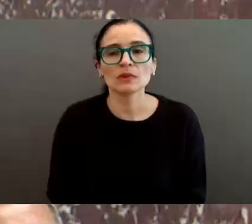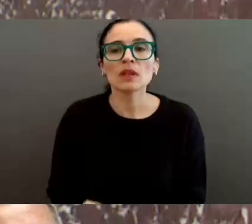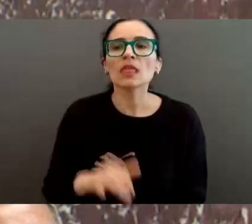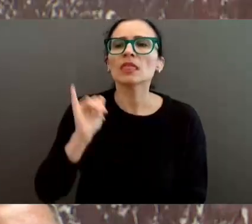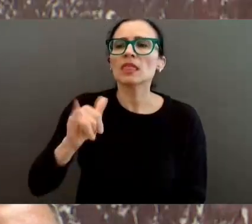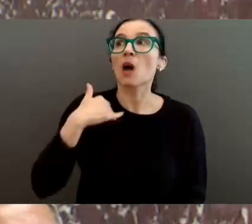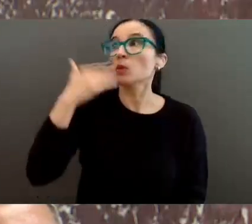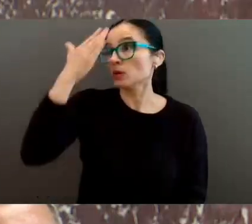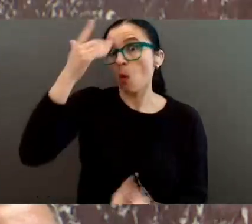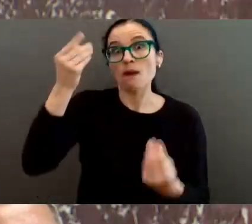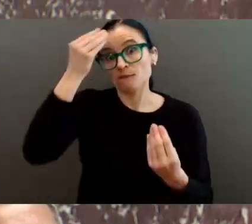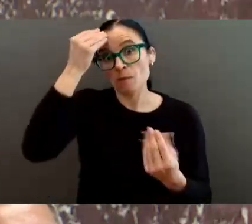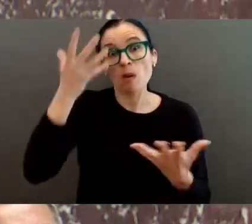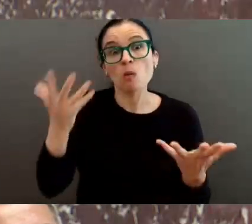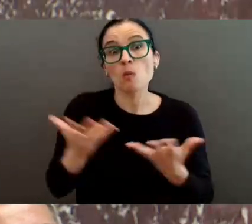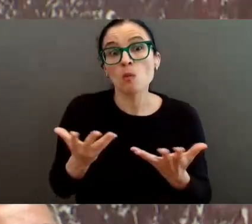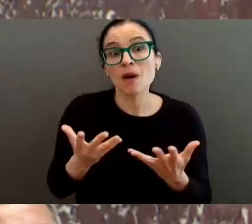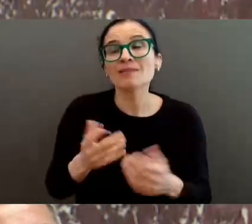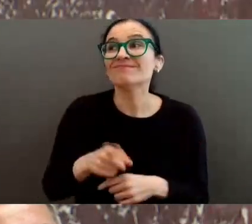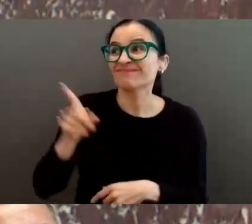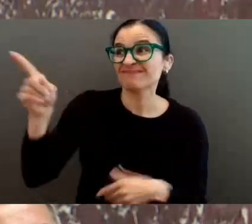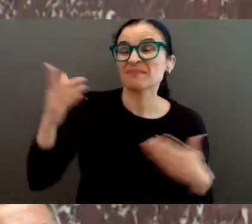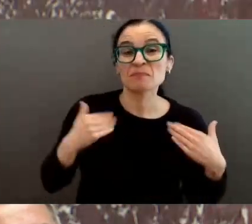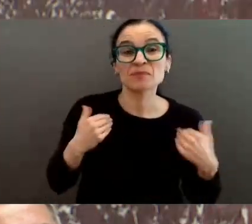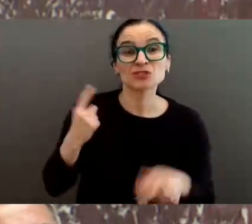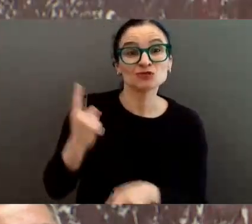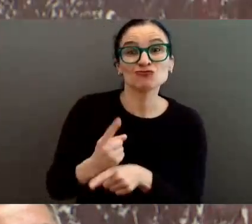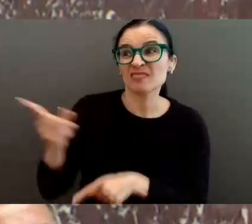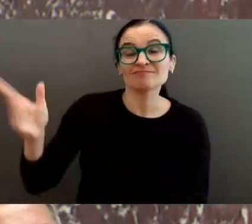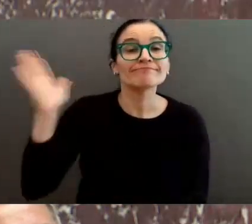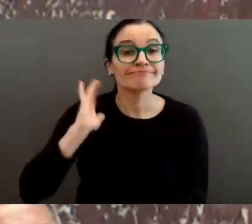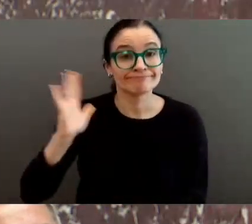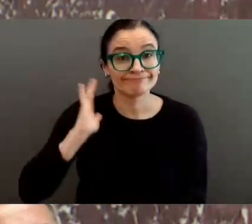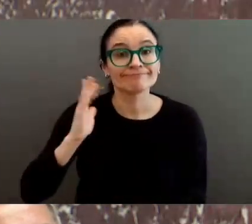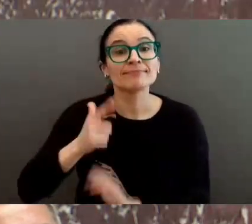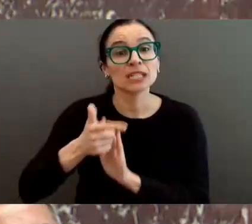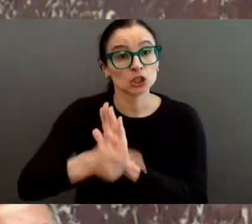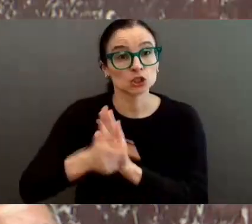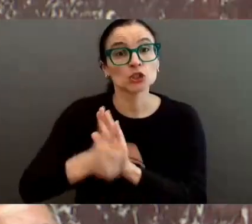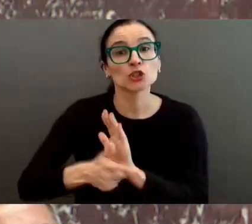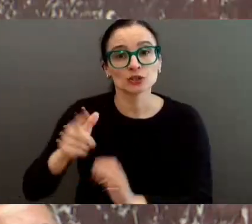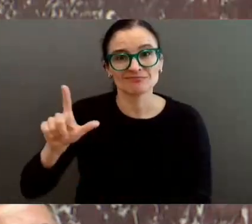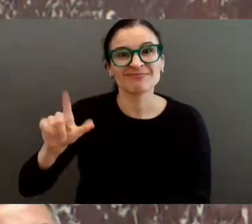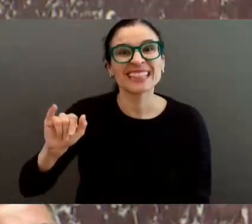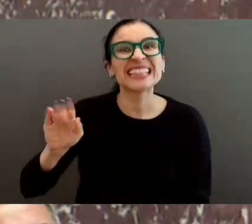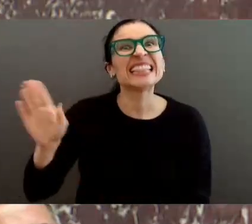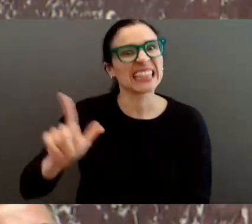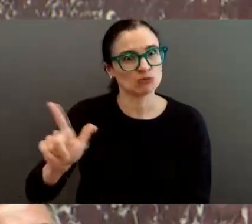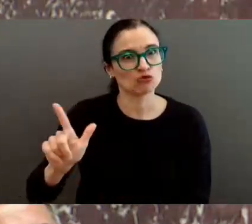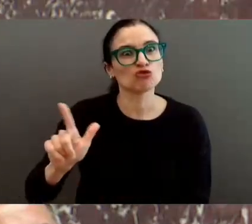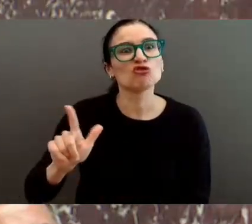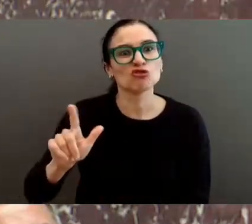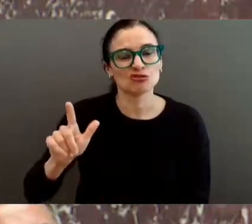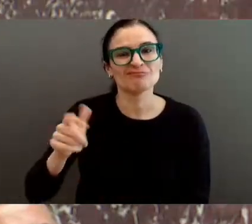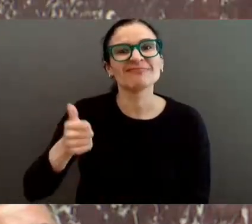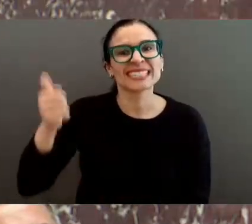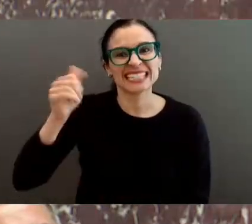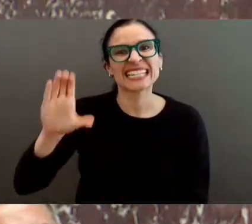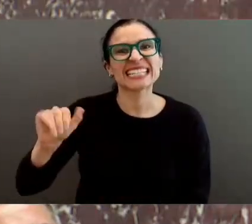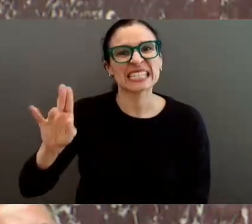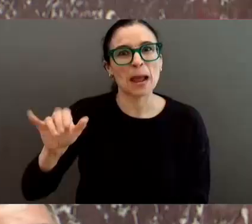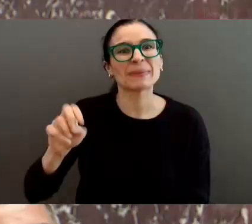former Attorney Liberal Cabinet Minister, Attorney General, and they should maybe Google on why he left